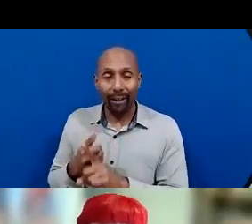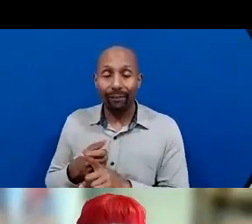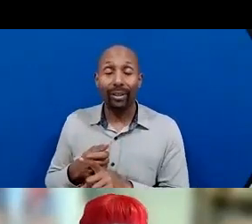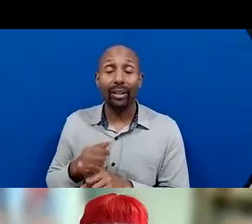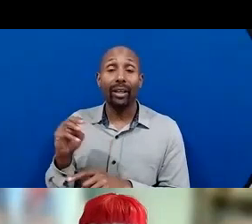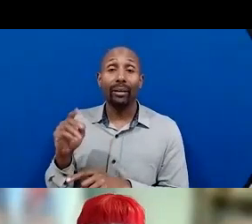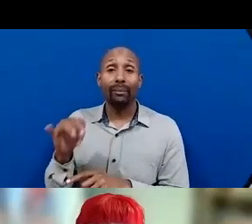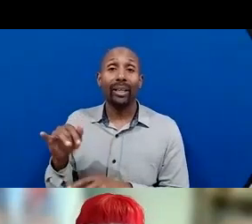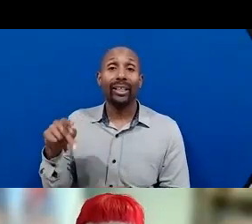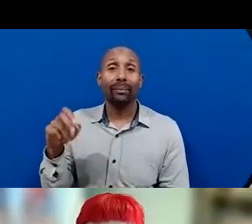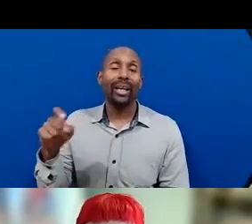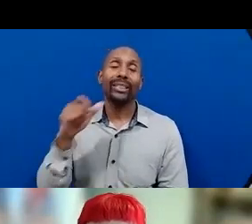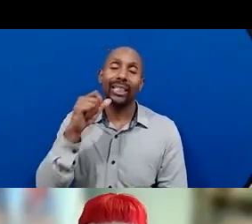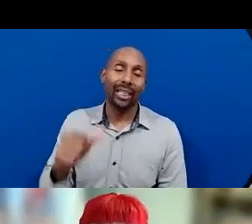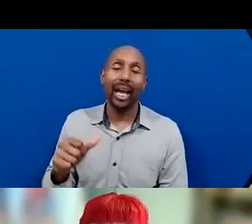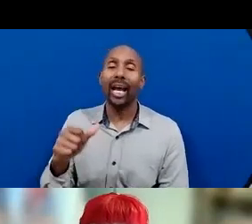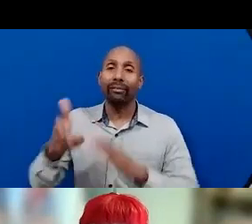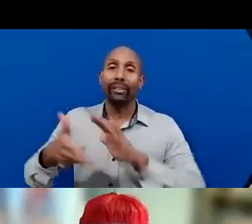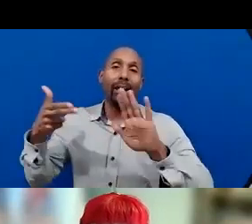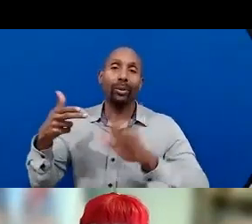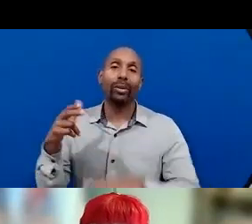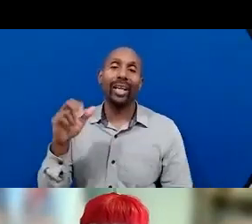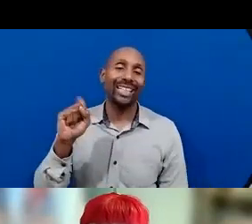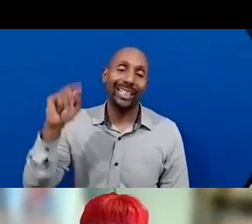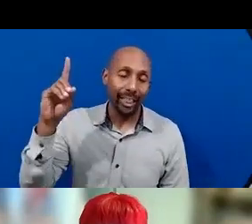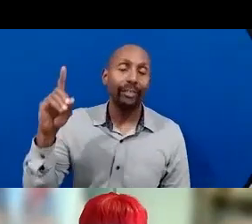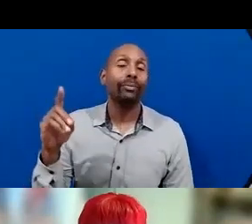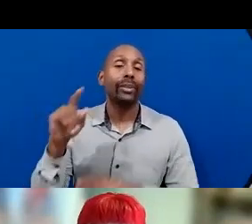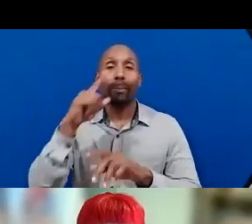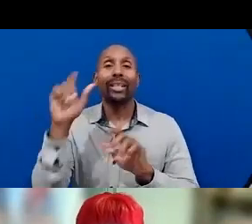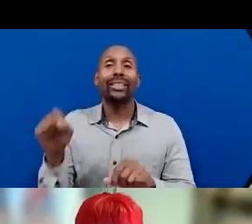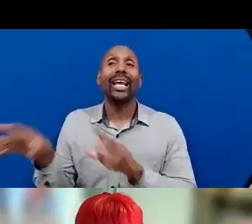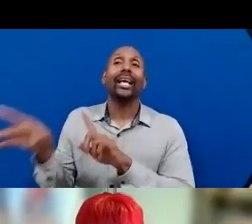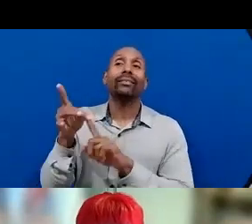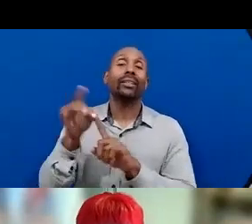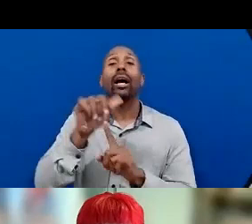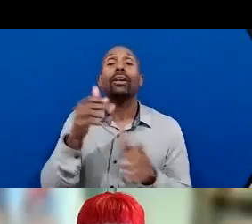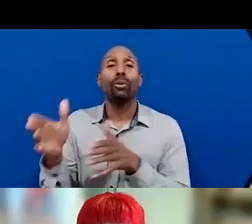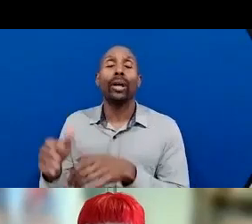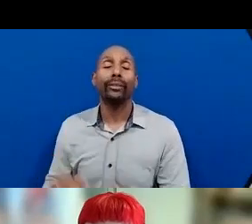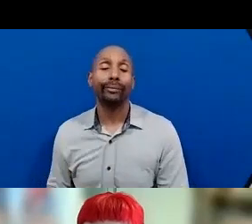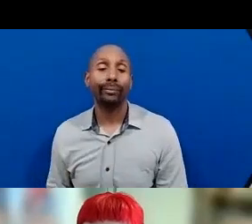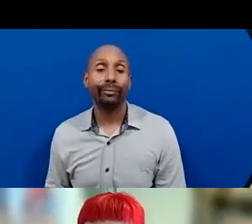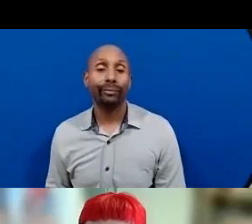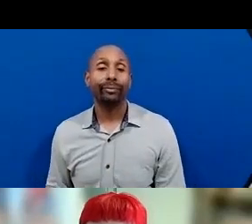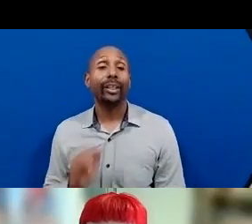well. And then you can also get it through like direct contact. Like if somebody has monkeypox